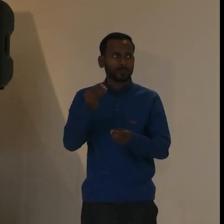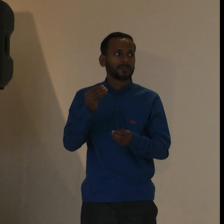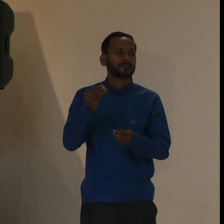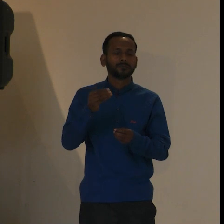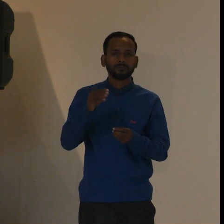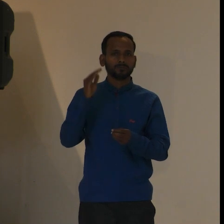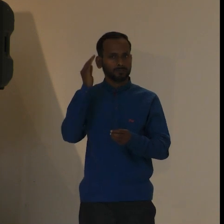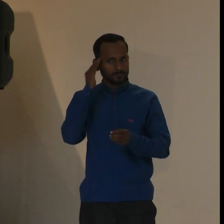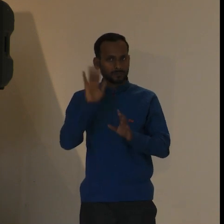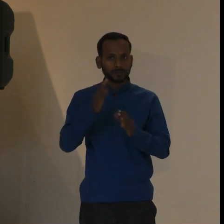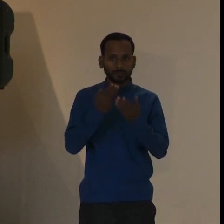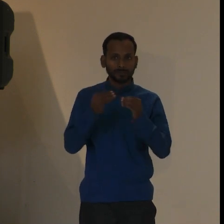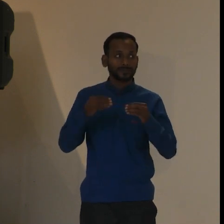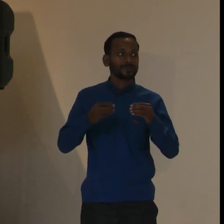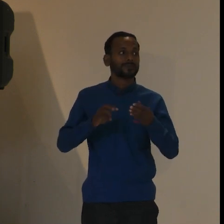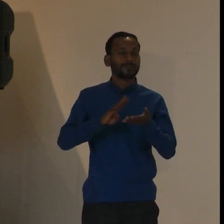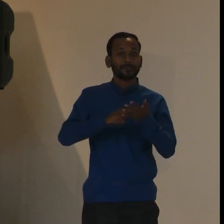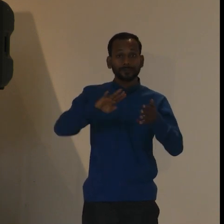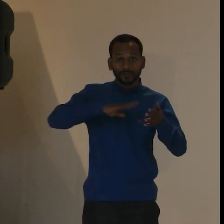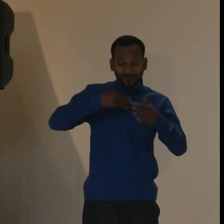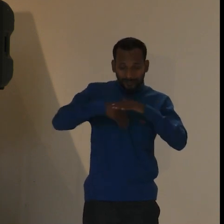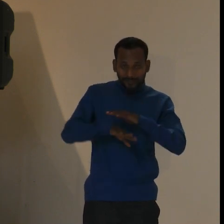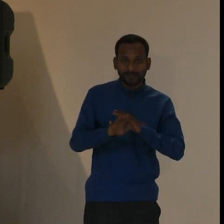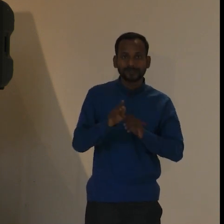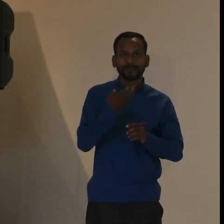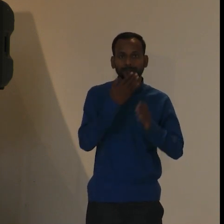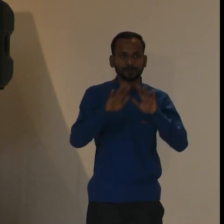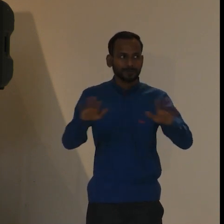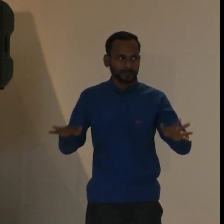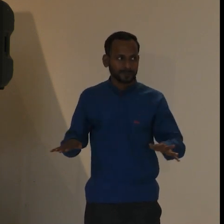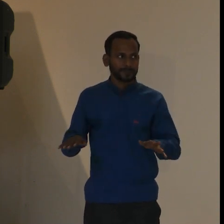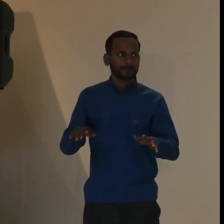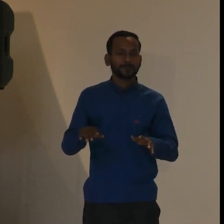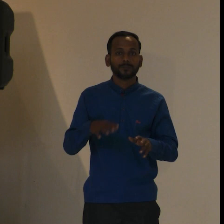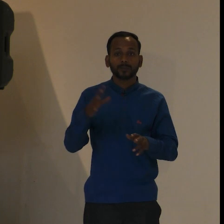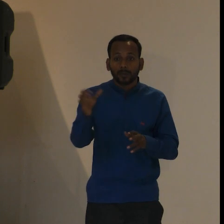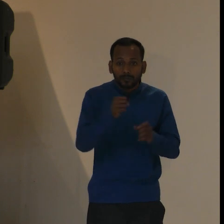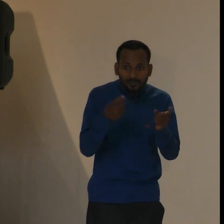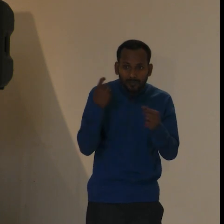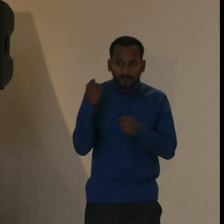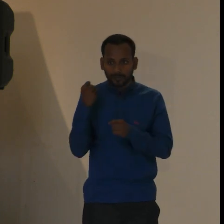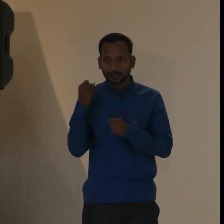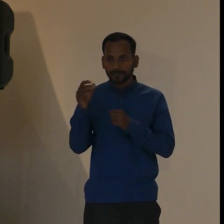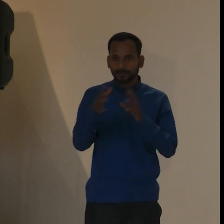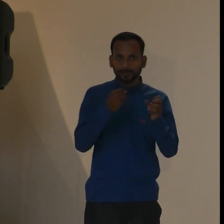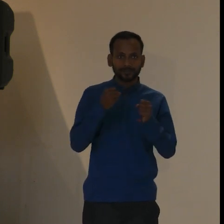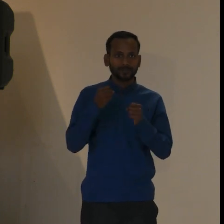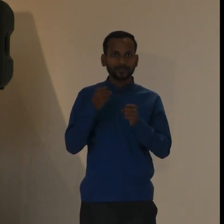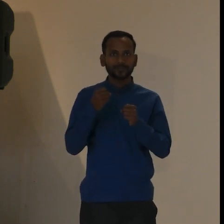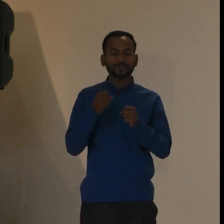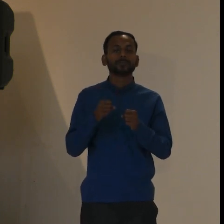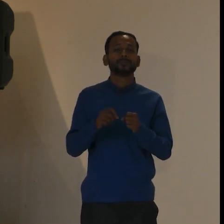minimum established requirement, and that's just institutionalized everywhere. Like, it's not a thing that we have to find someone for and then, you know, figure out a